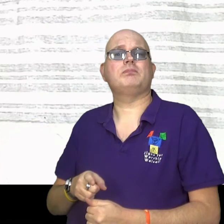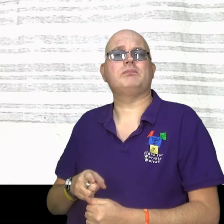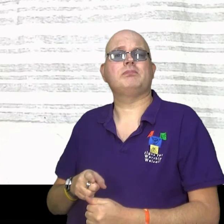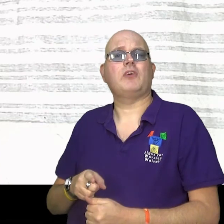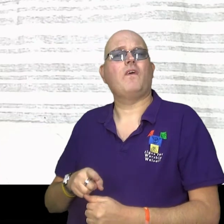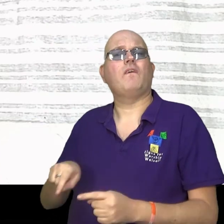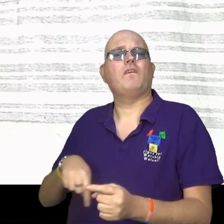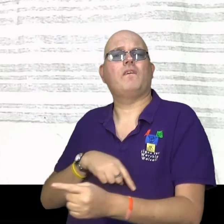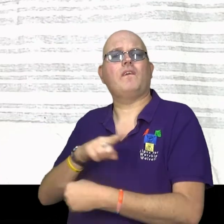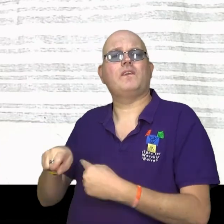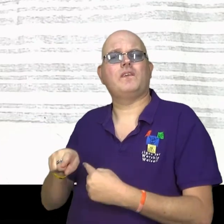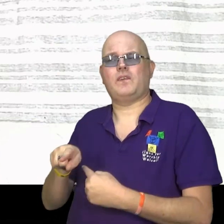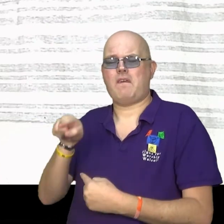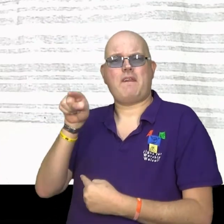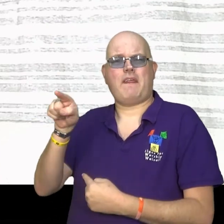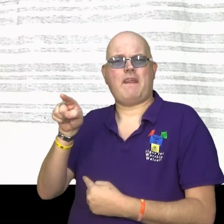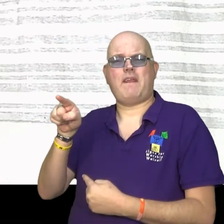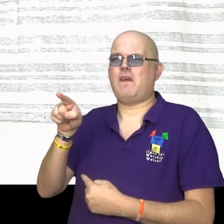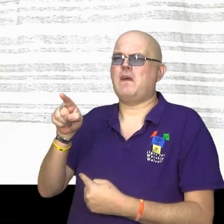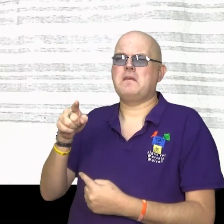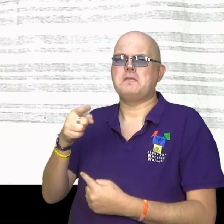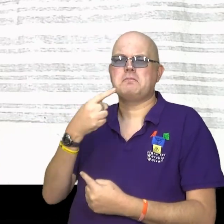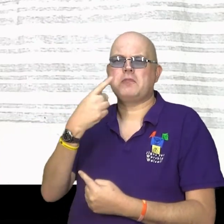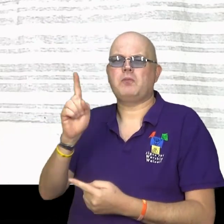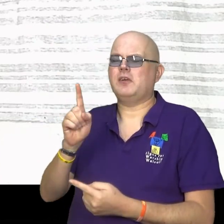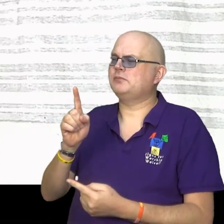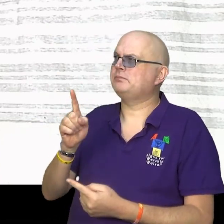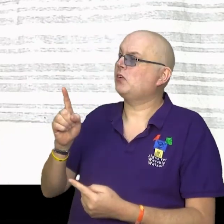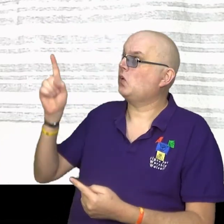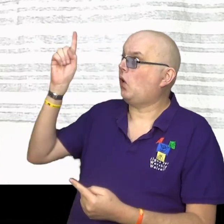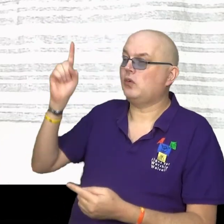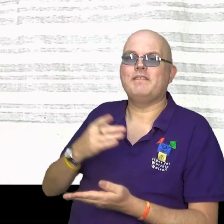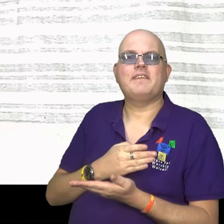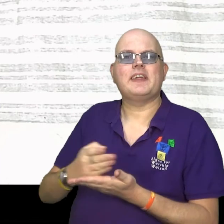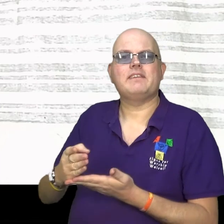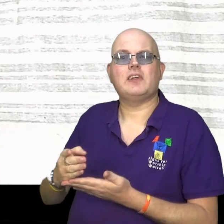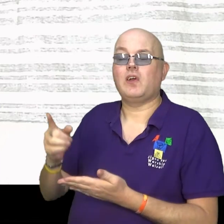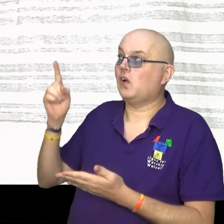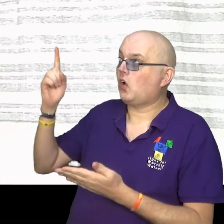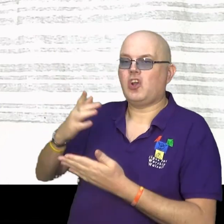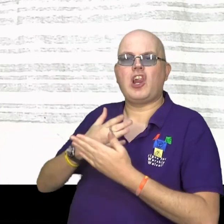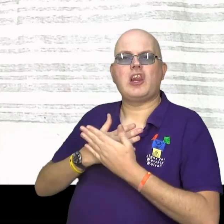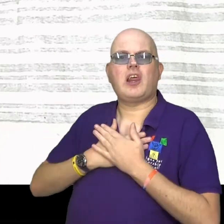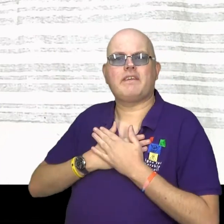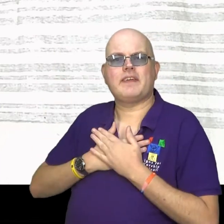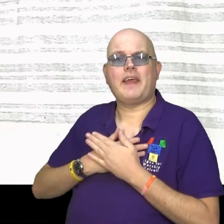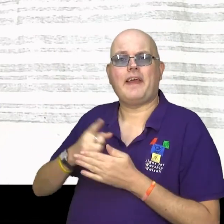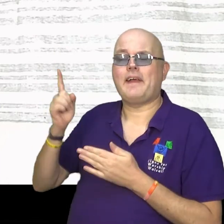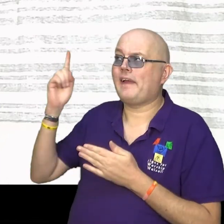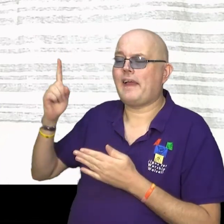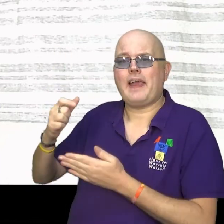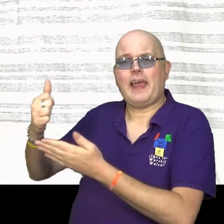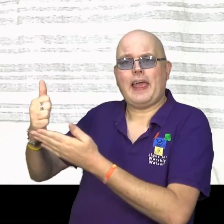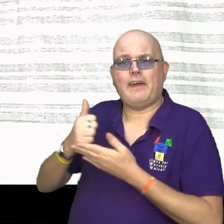story. For us, the message tells us of a God who forgives, a God who loves, and a God